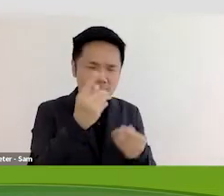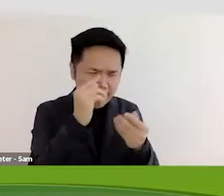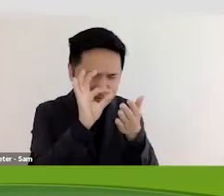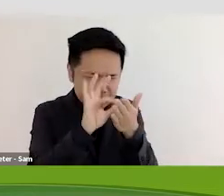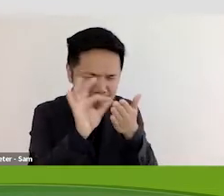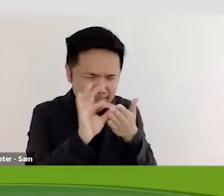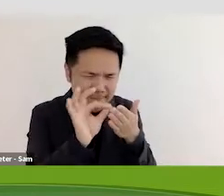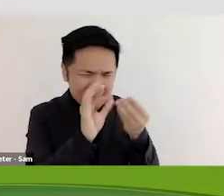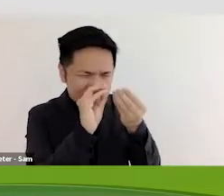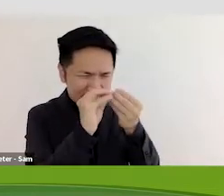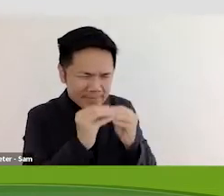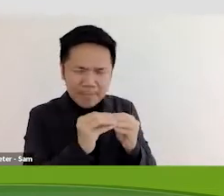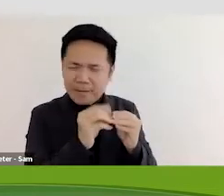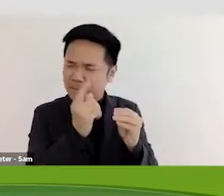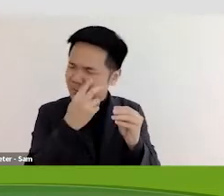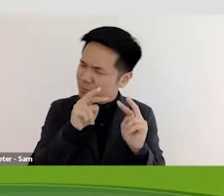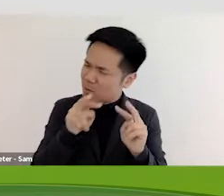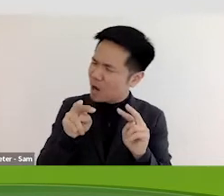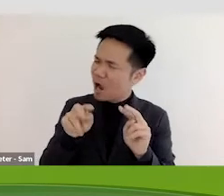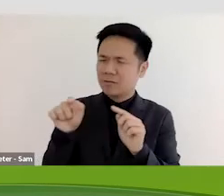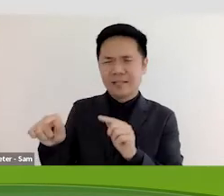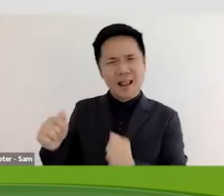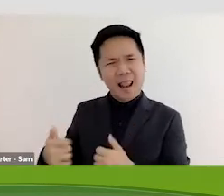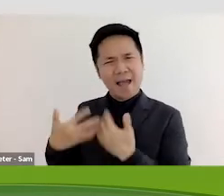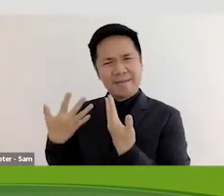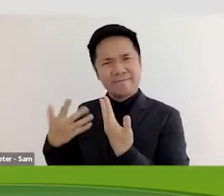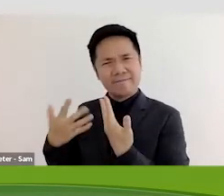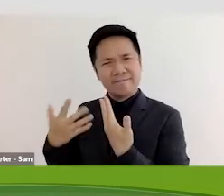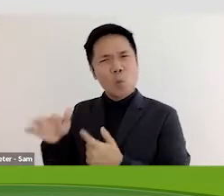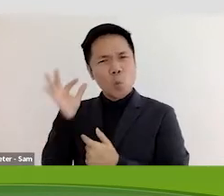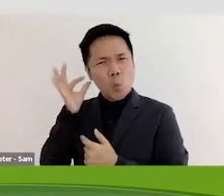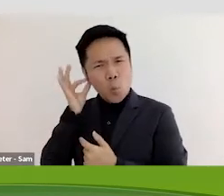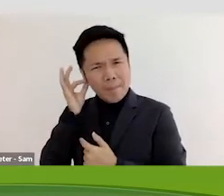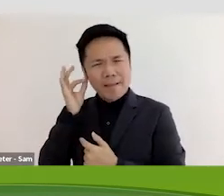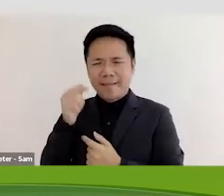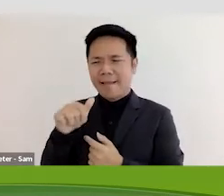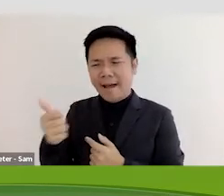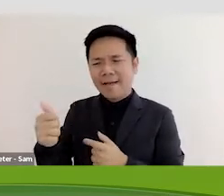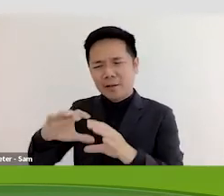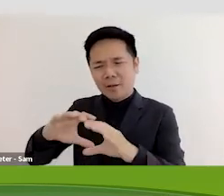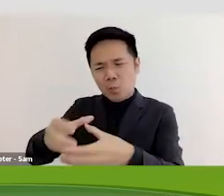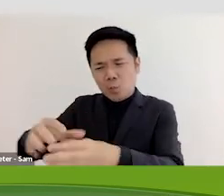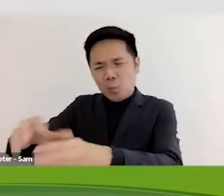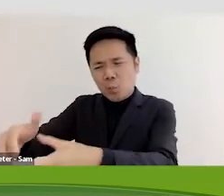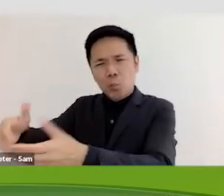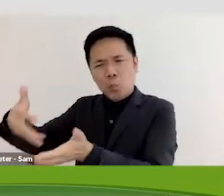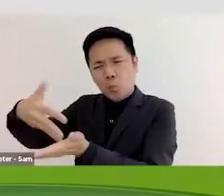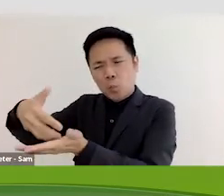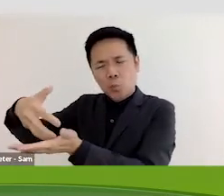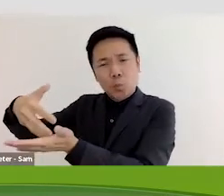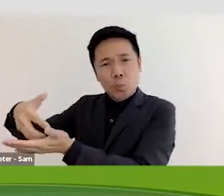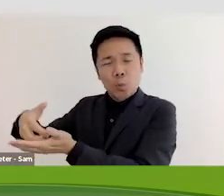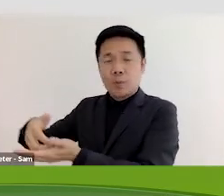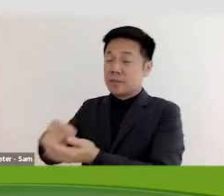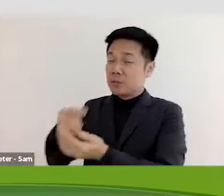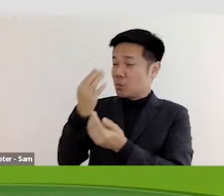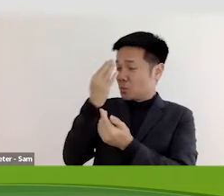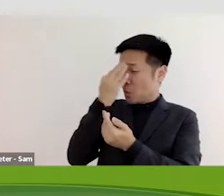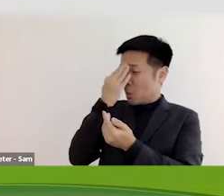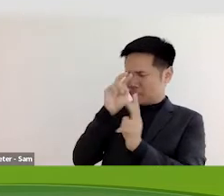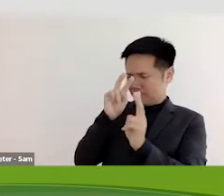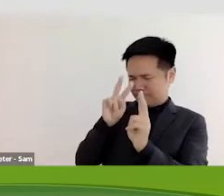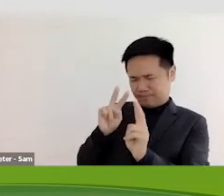the lived experiences of women and other affected populations to inform evidence-based action, to strengthen